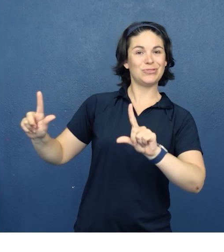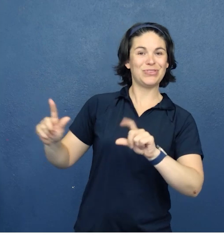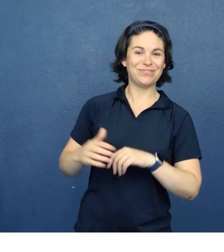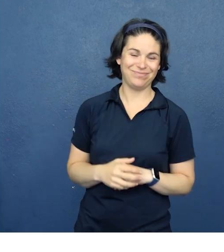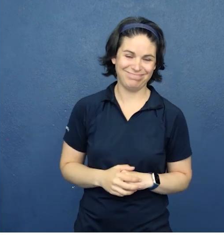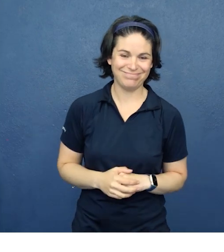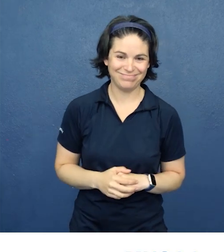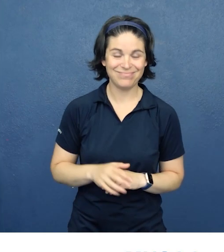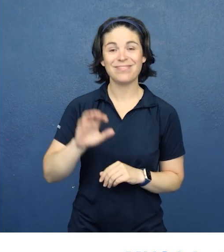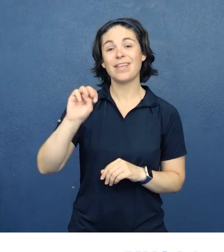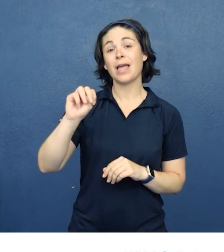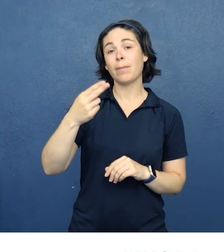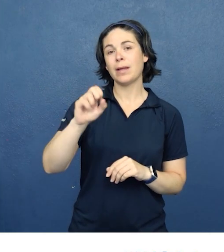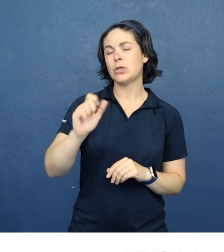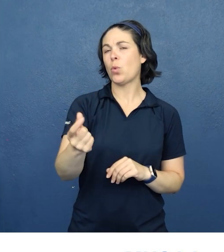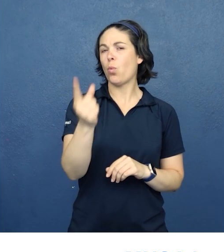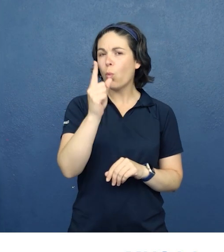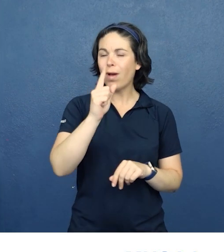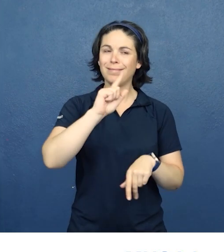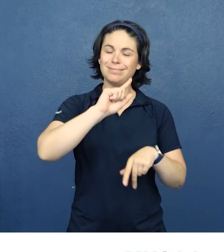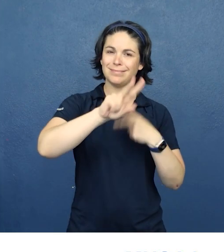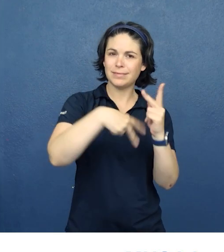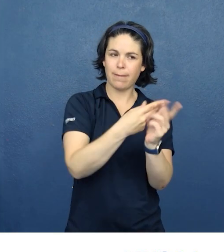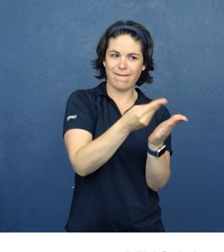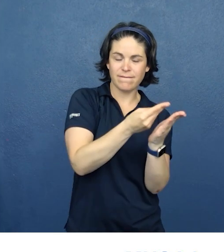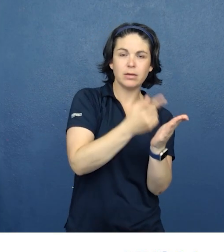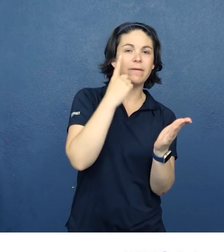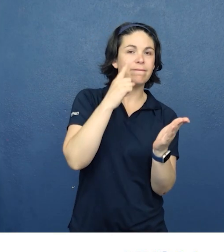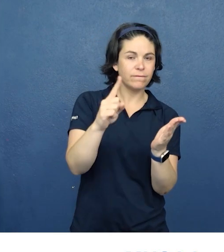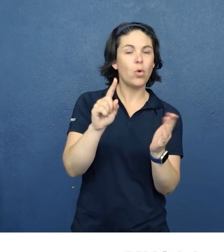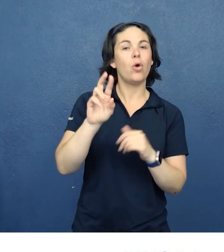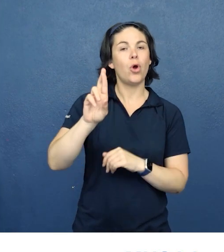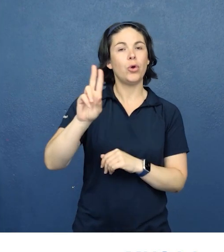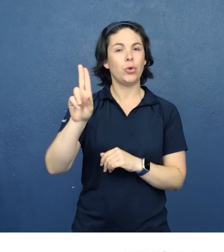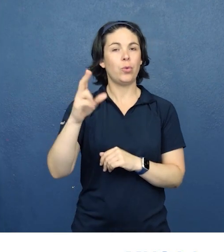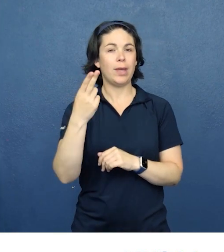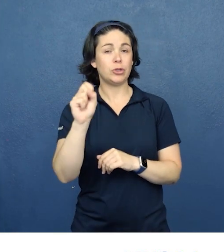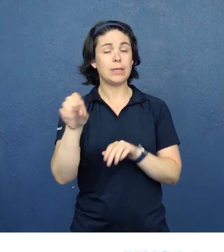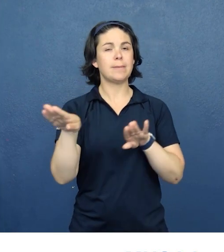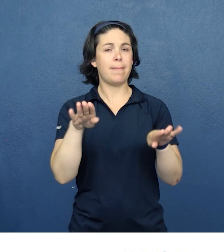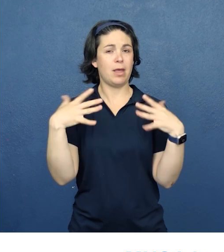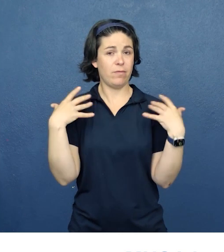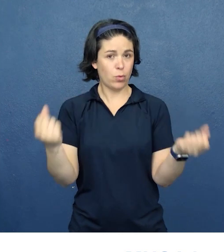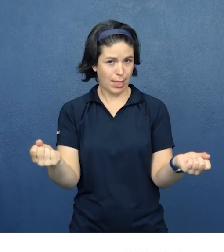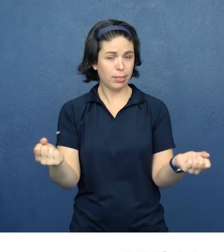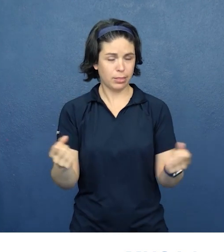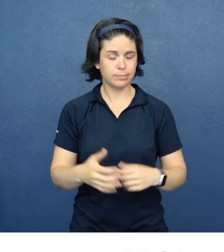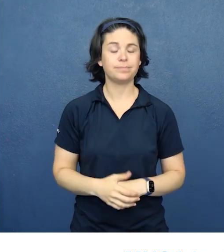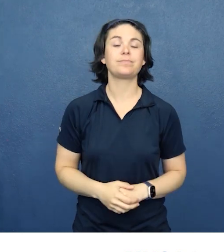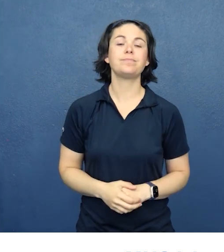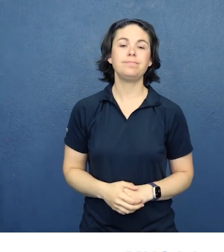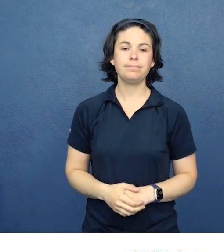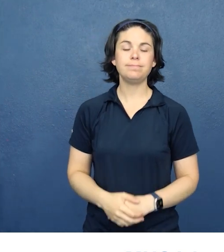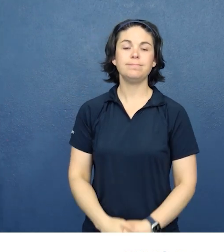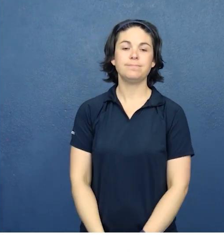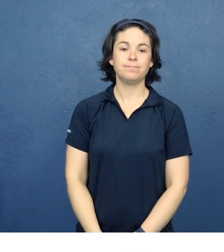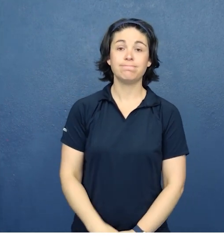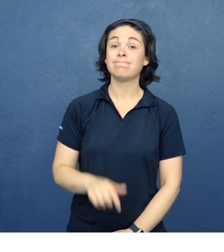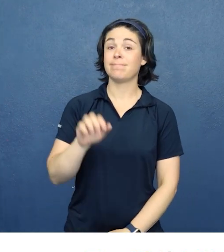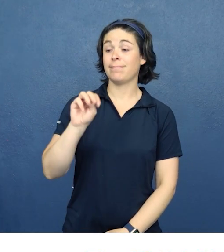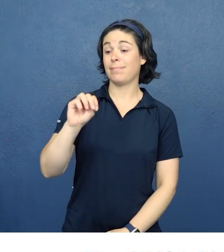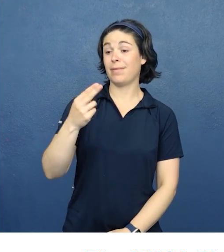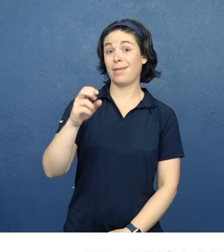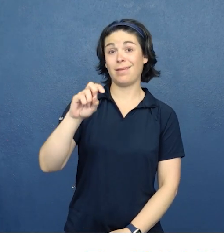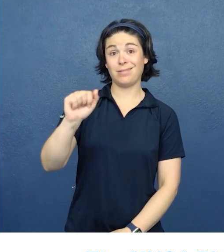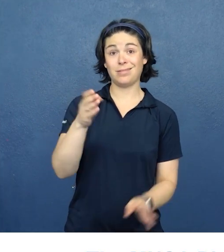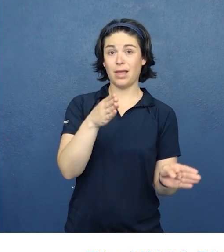video. MHSA is only one of the funding streams for Riverside University Health System Behavioral Health, or RUHSBH.